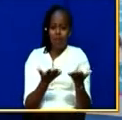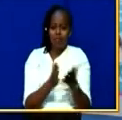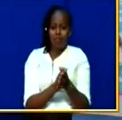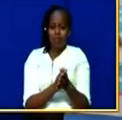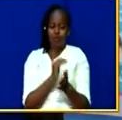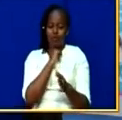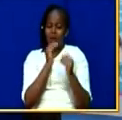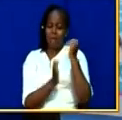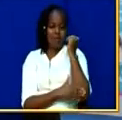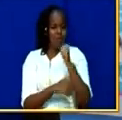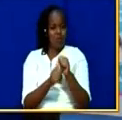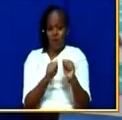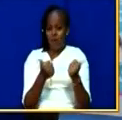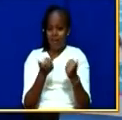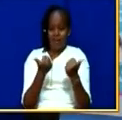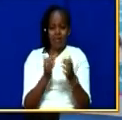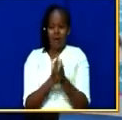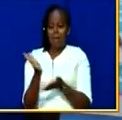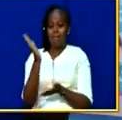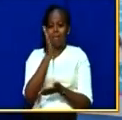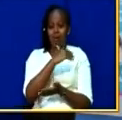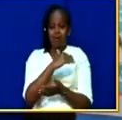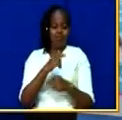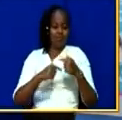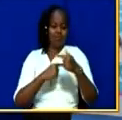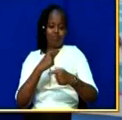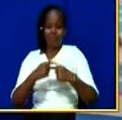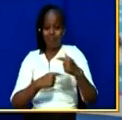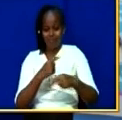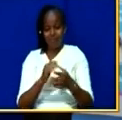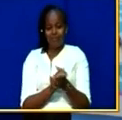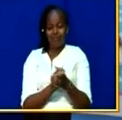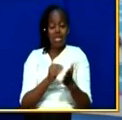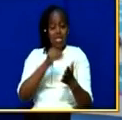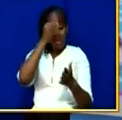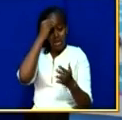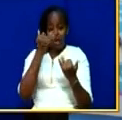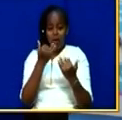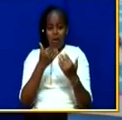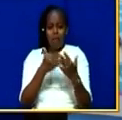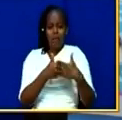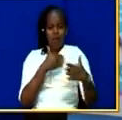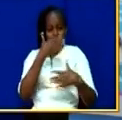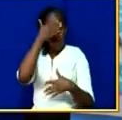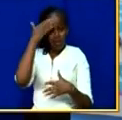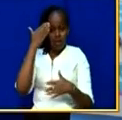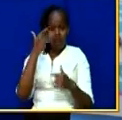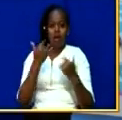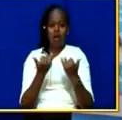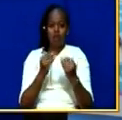bad. Uh-huh. Yeah, we're back to keep rolling. Excellent. Yes. Now, so that we don't forget, let's